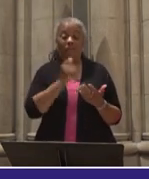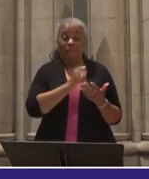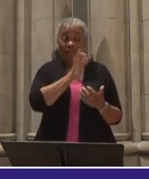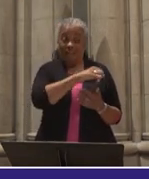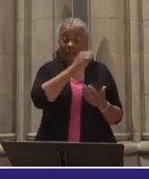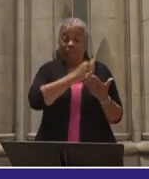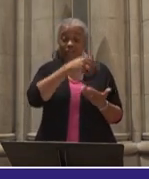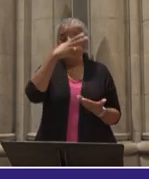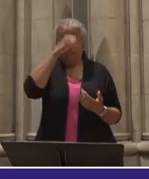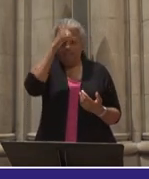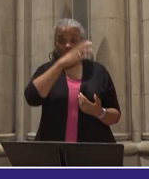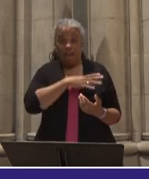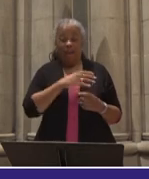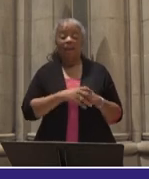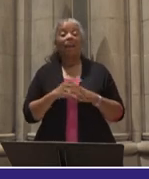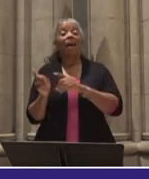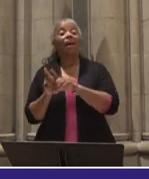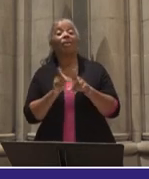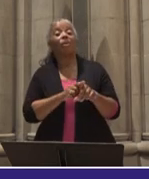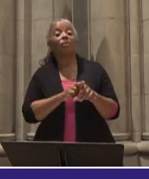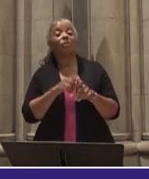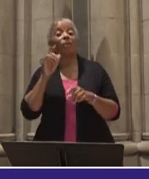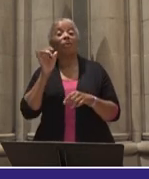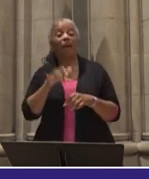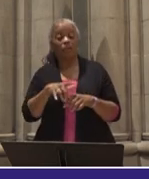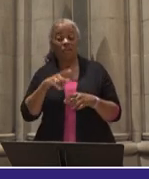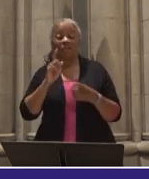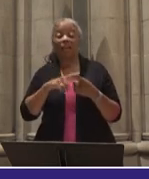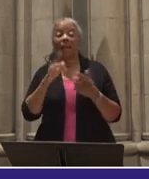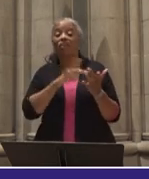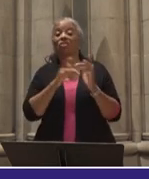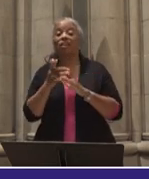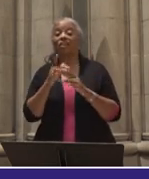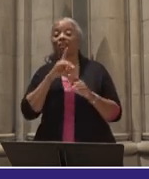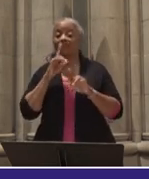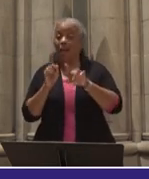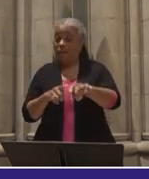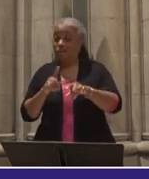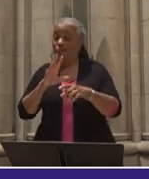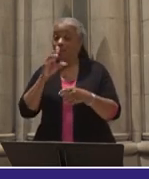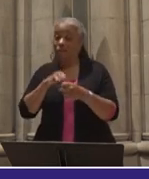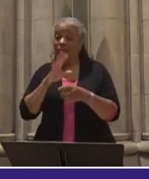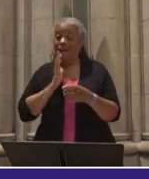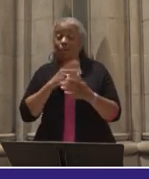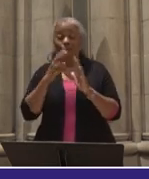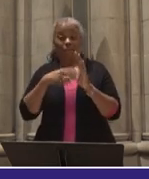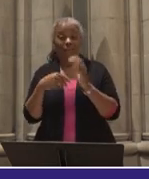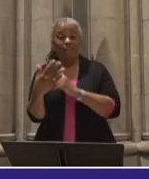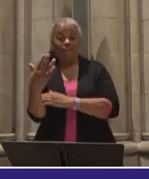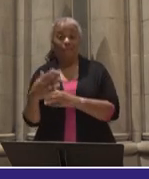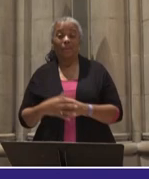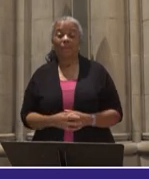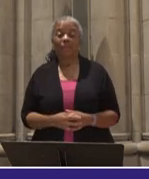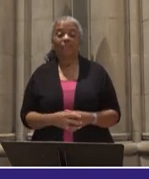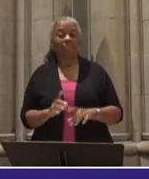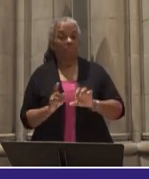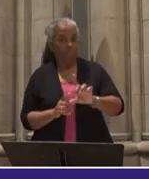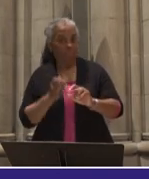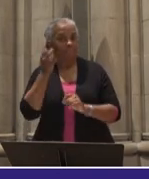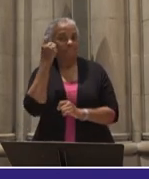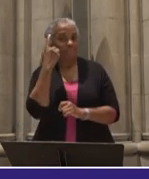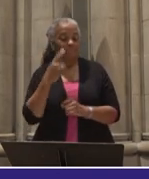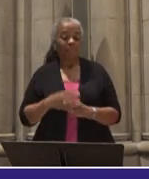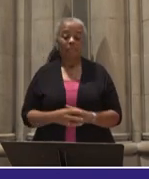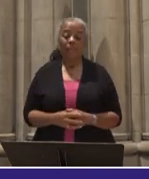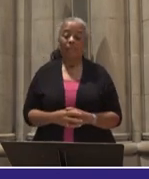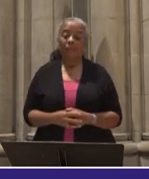man, and one which Jesus answers in our gospel reading this morning. But